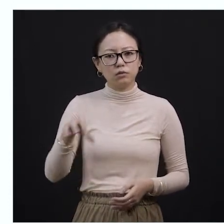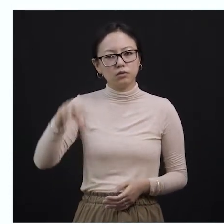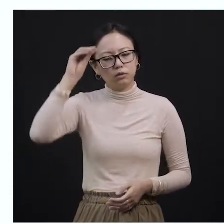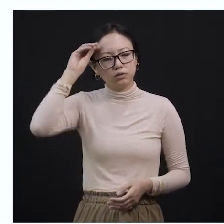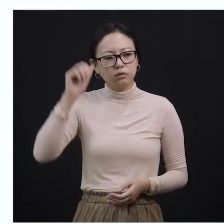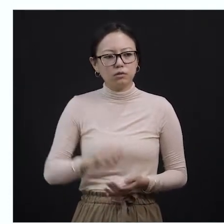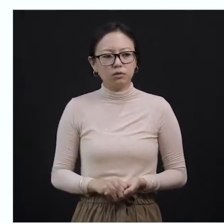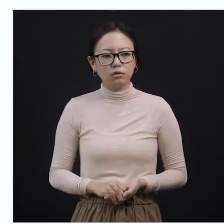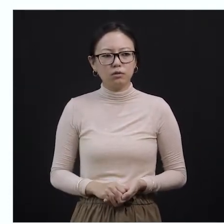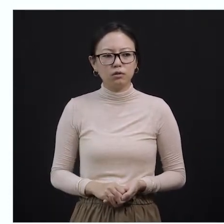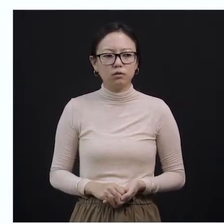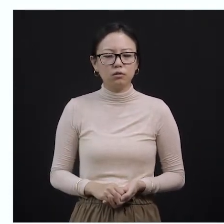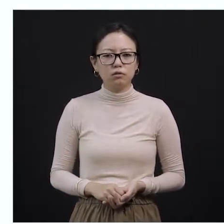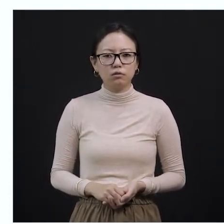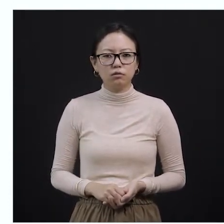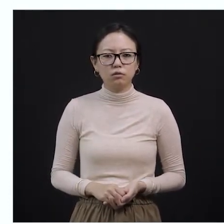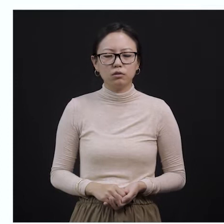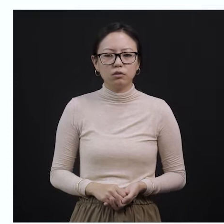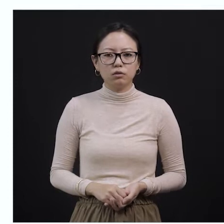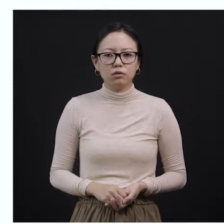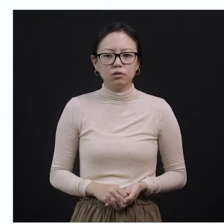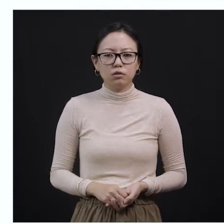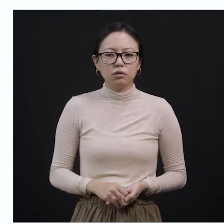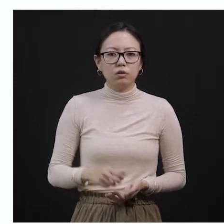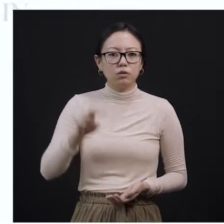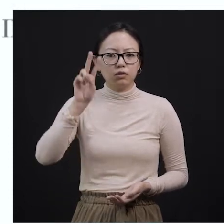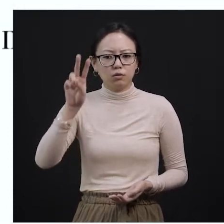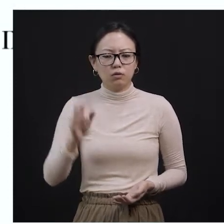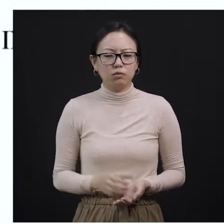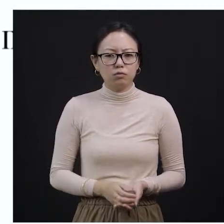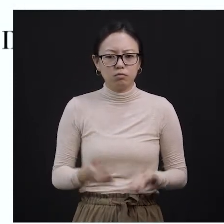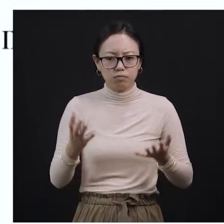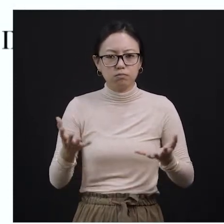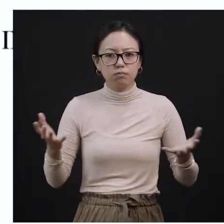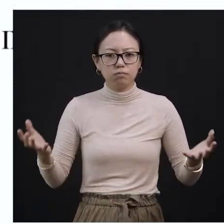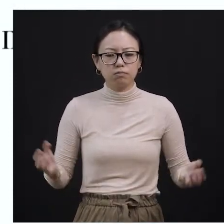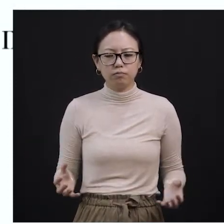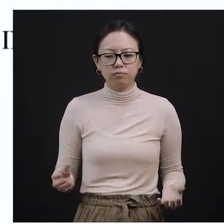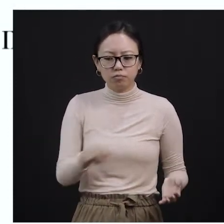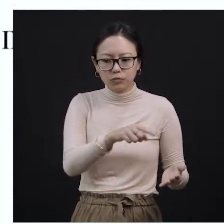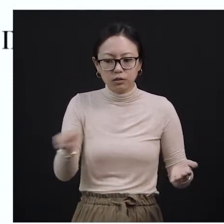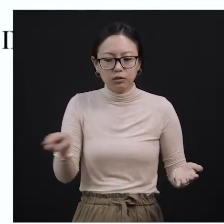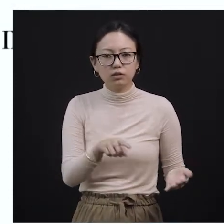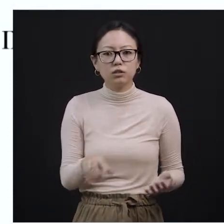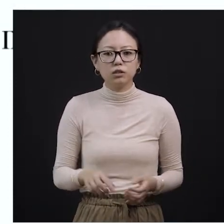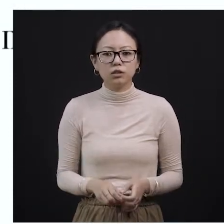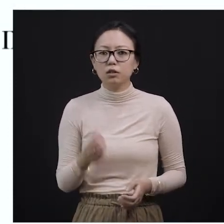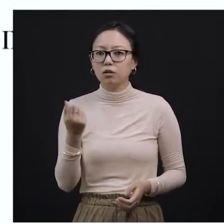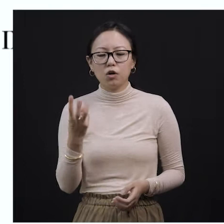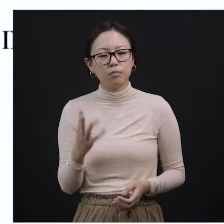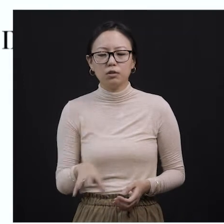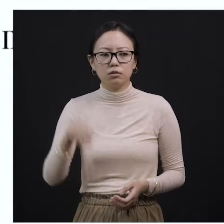And distance between two objects, okay? And also we will learn to measure